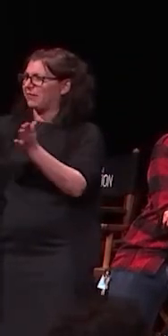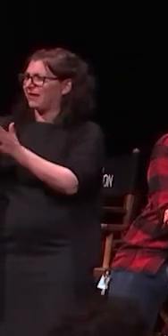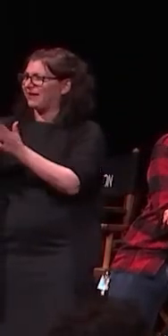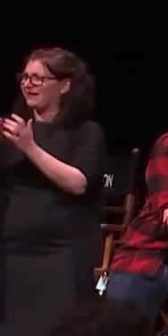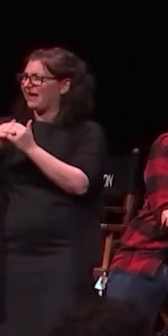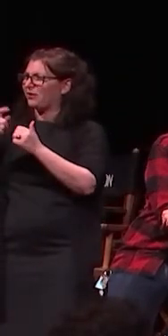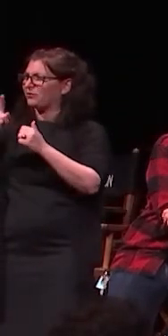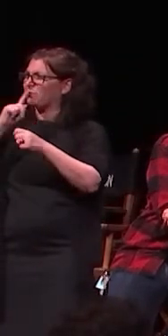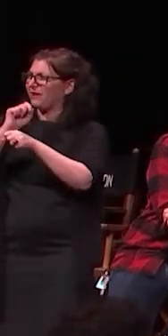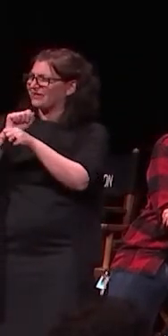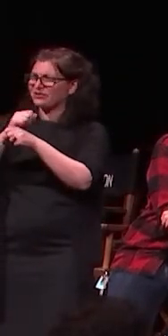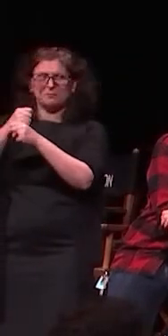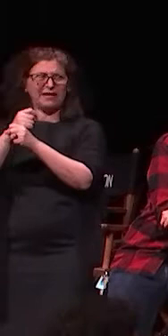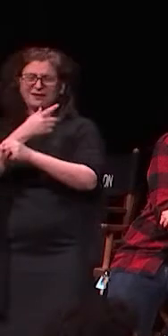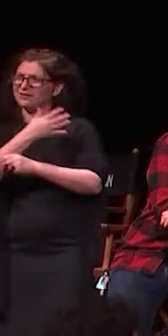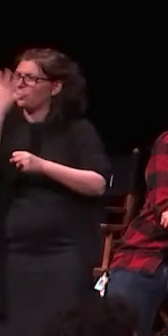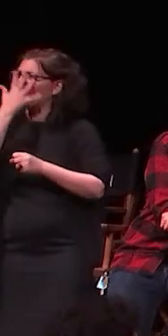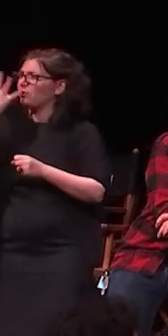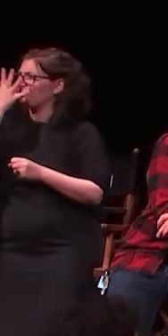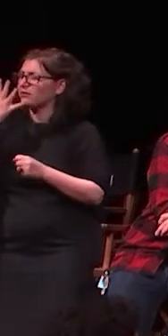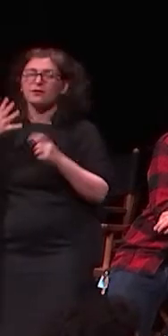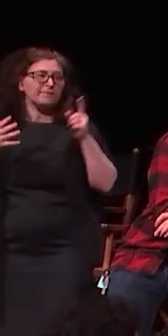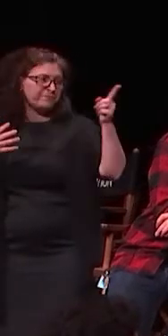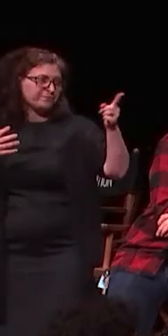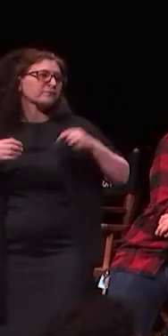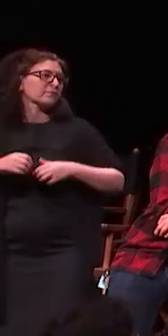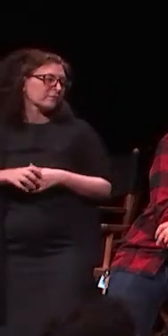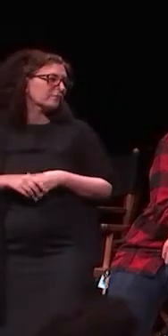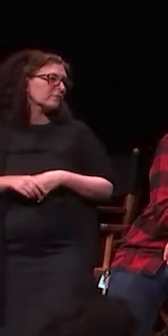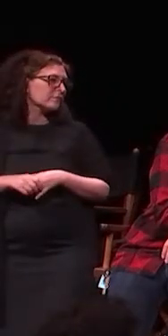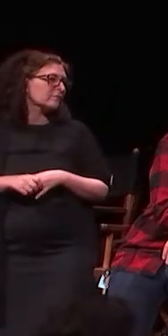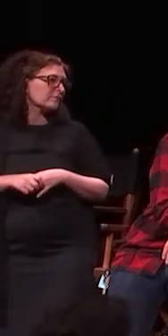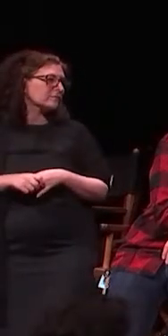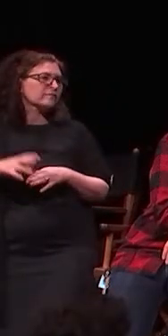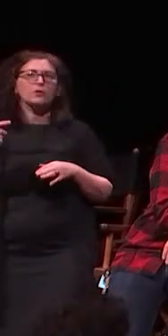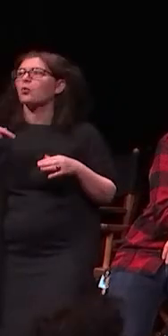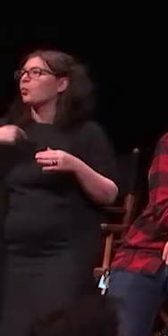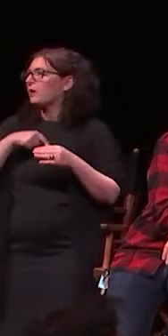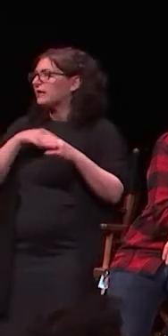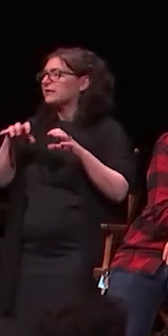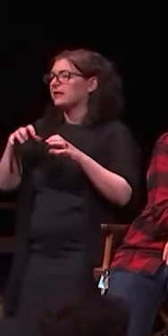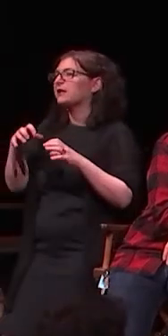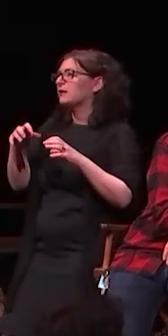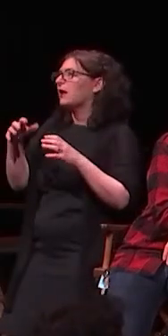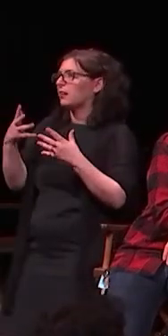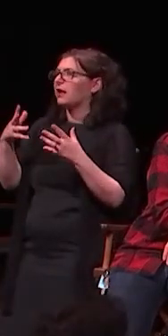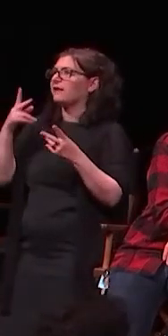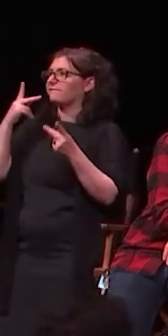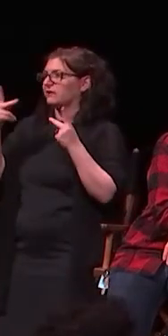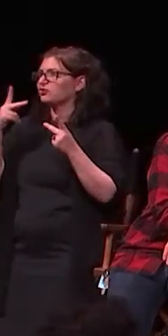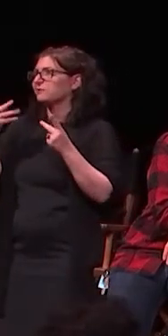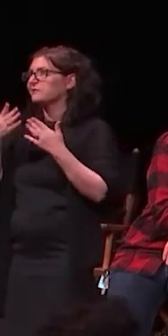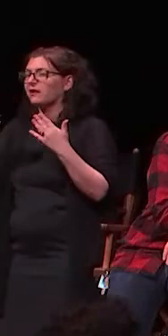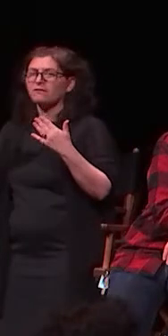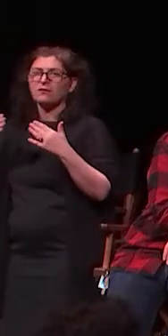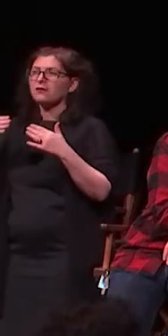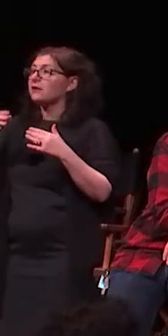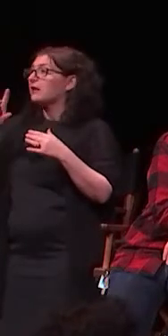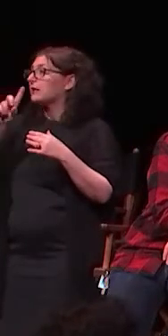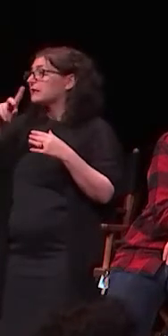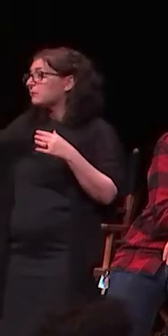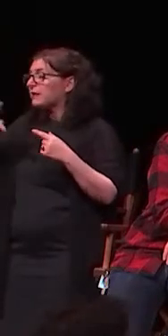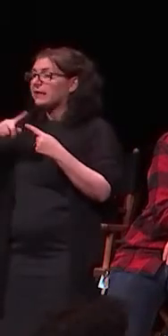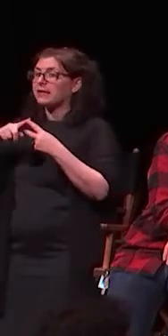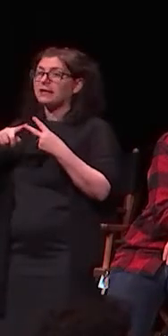how did you guys execute all this stuff? We did a lot of visuals, so I just keep sending DP and